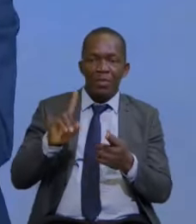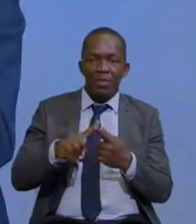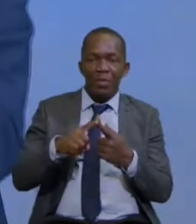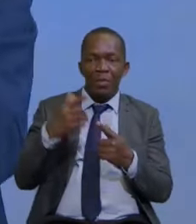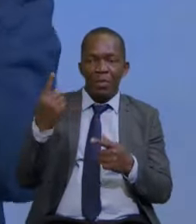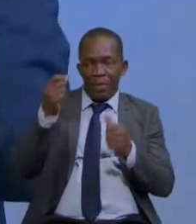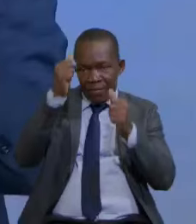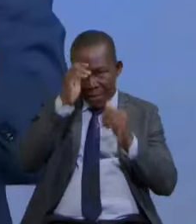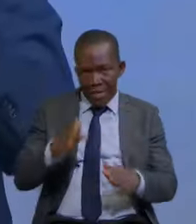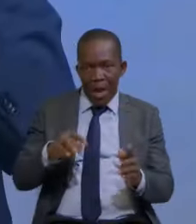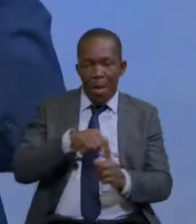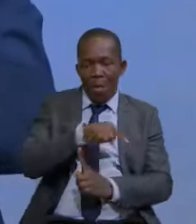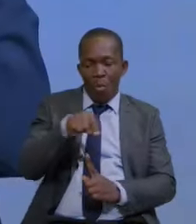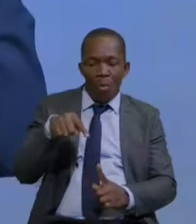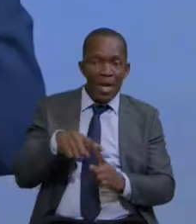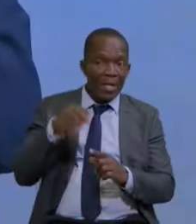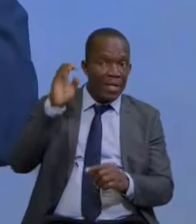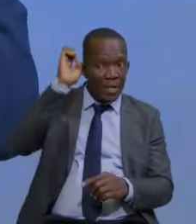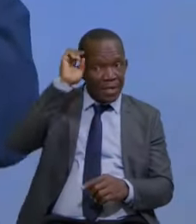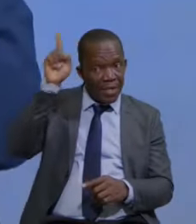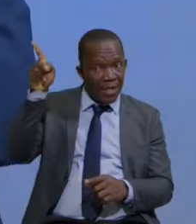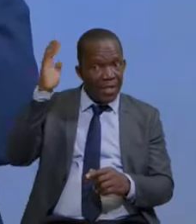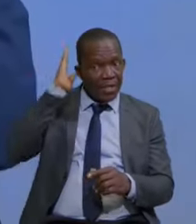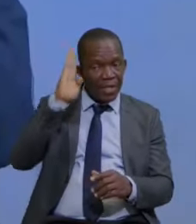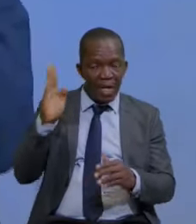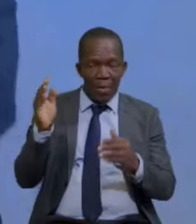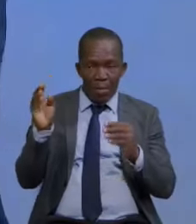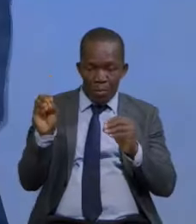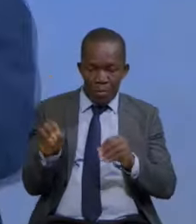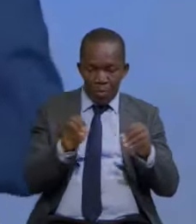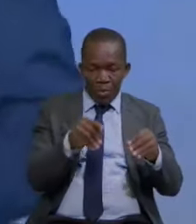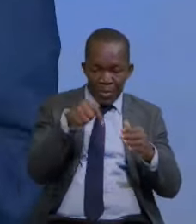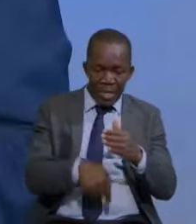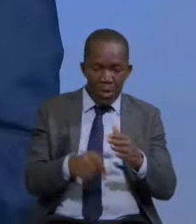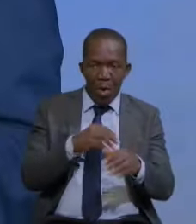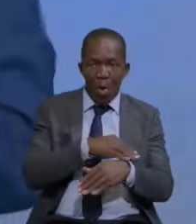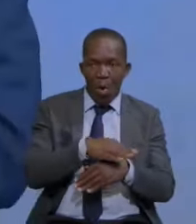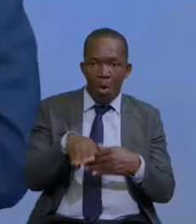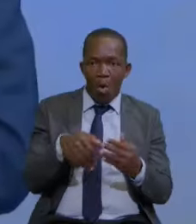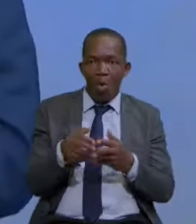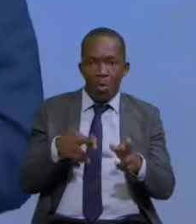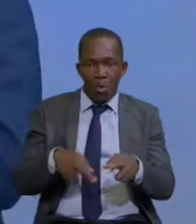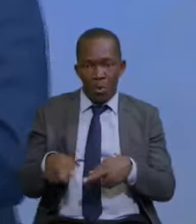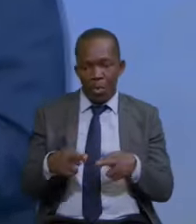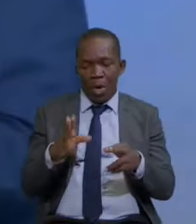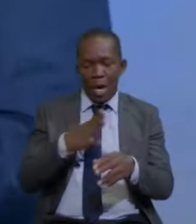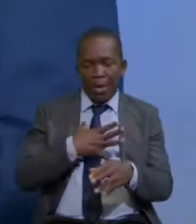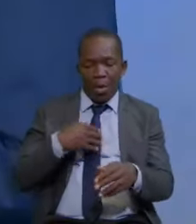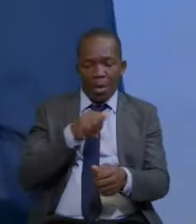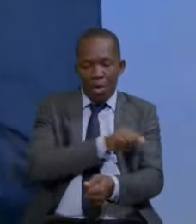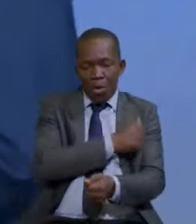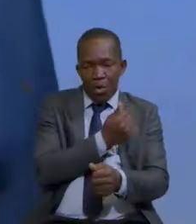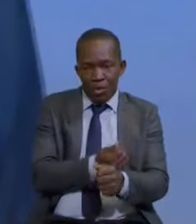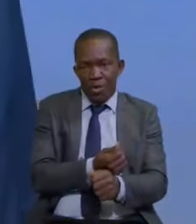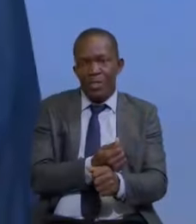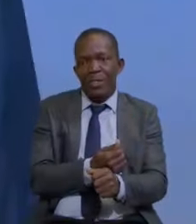have put down all rule and all authority and all power. Any other